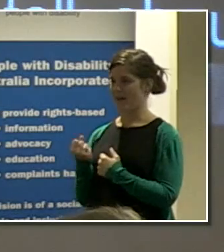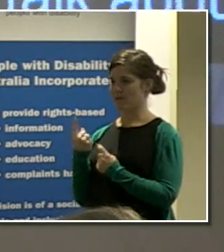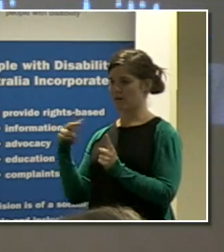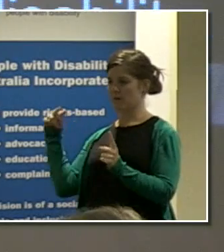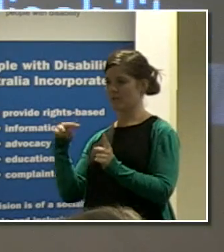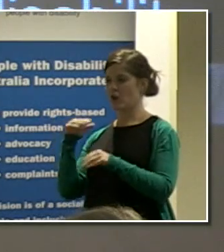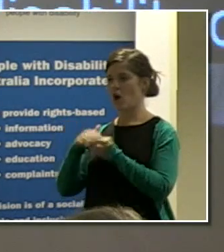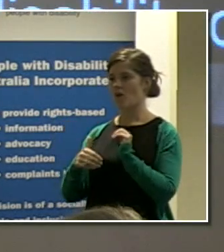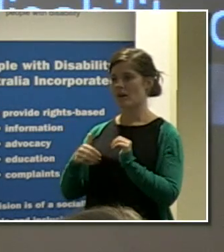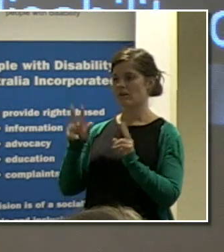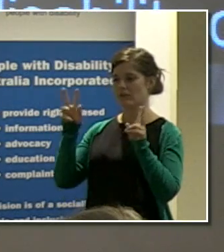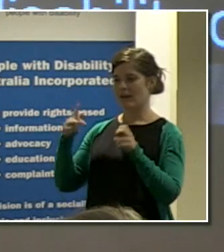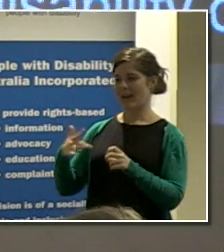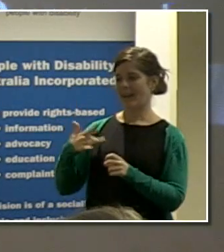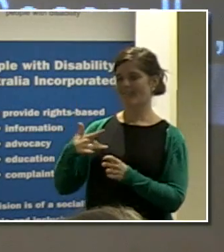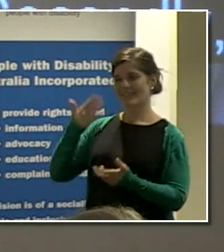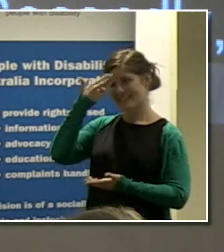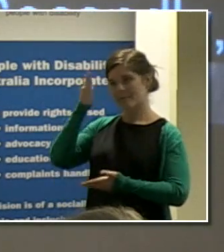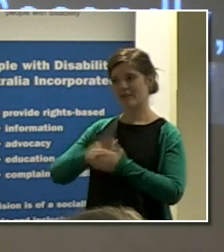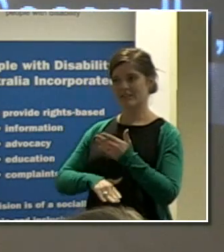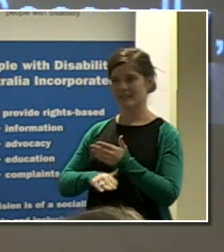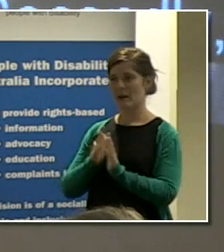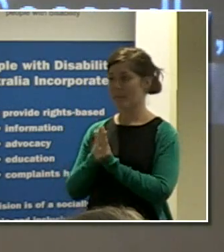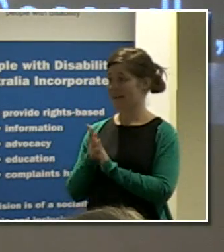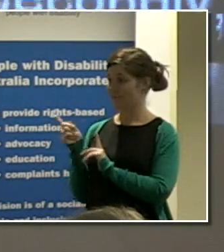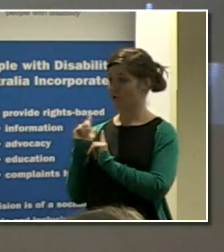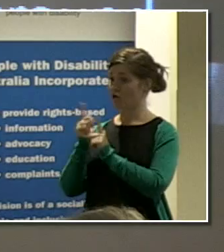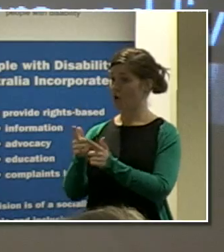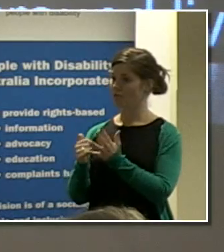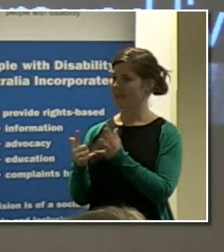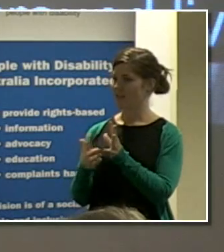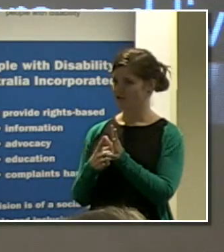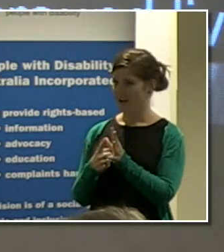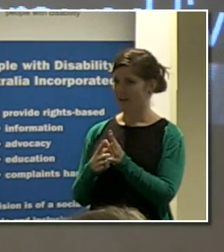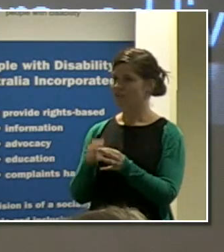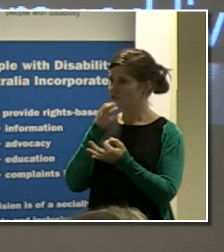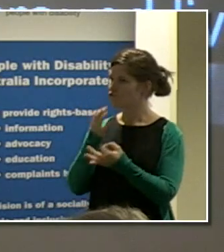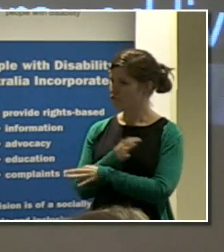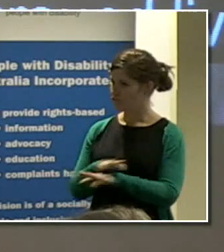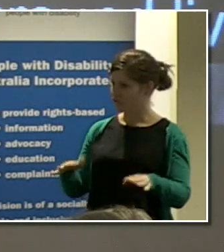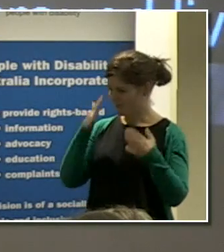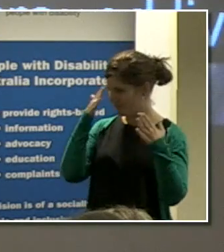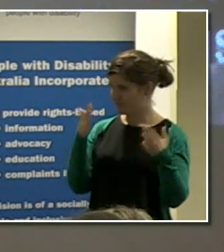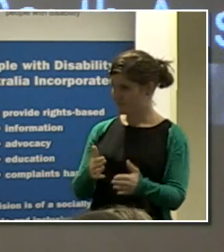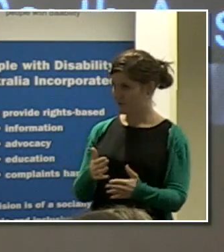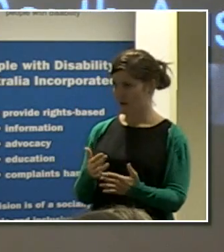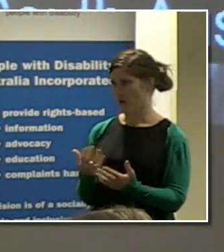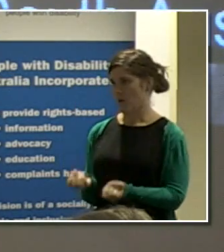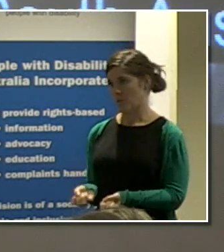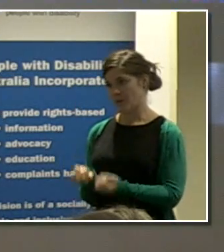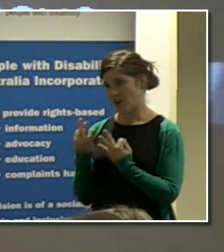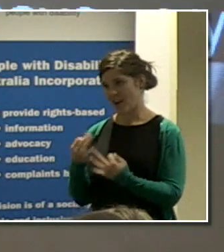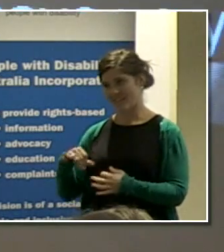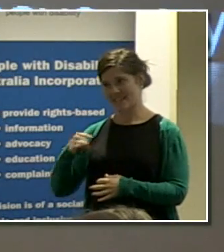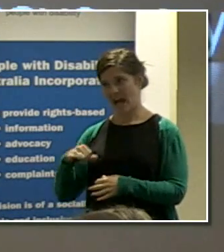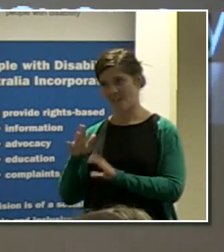lived experience for disability. So if you go to South Australia, where we're dealing with children, well, we don't have very many children. We don't have any children